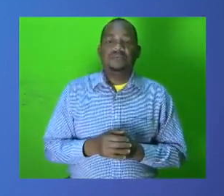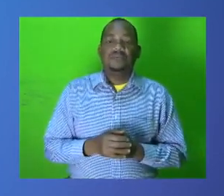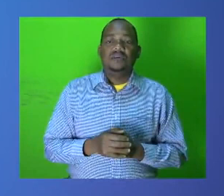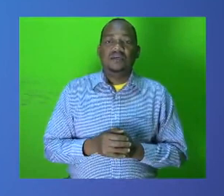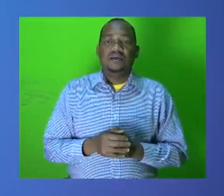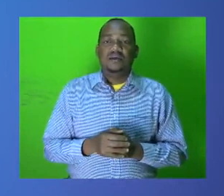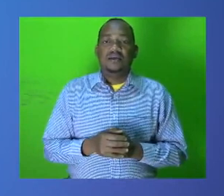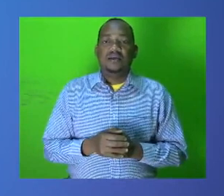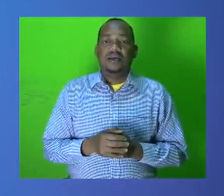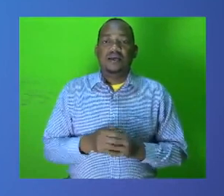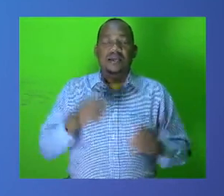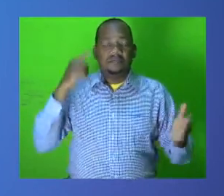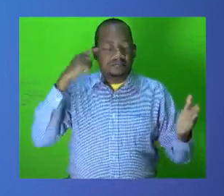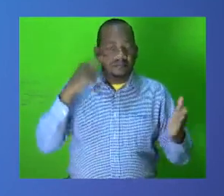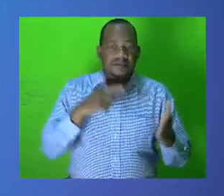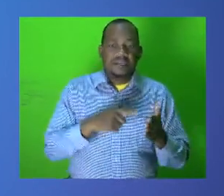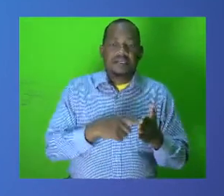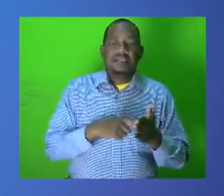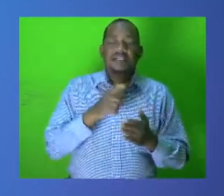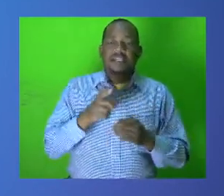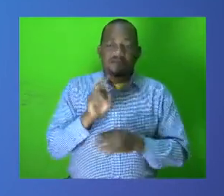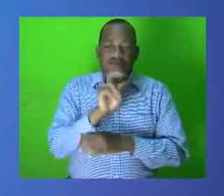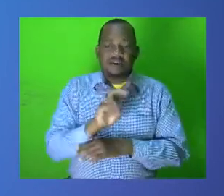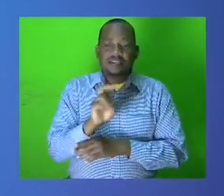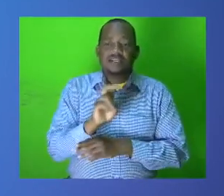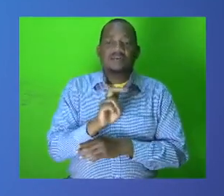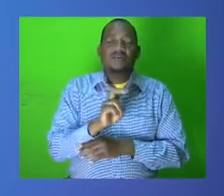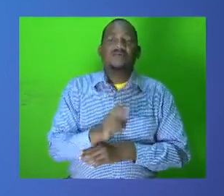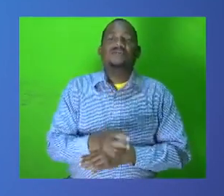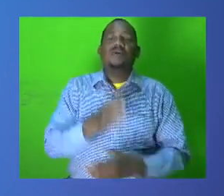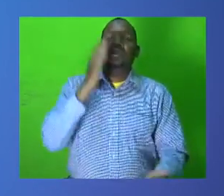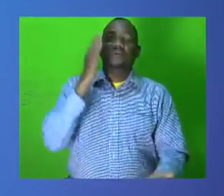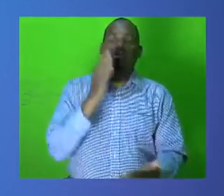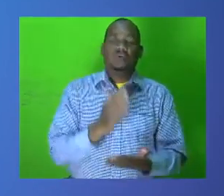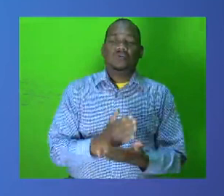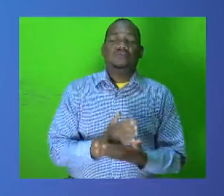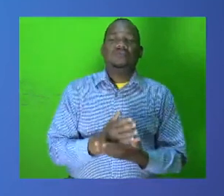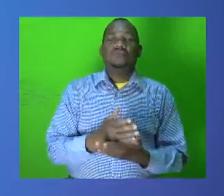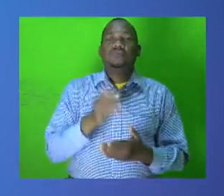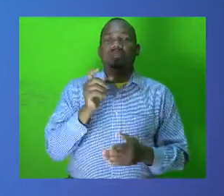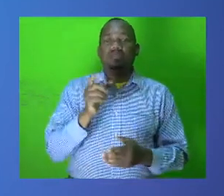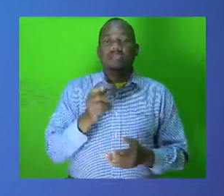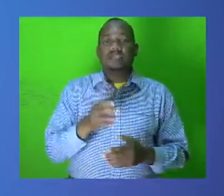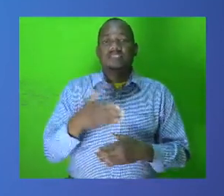is finding the truth for some things. Yes, well tried.